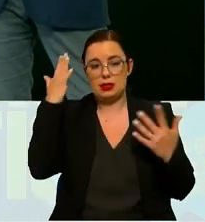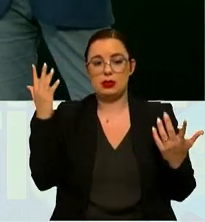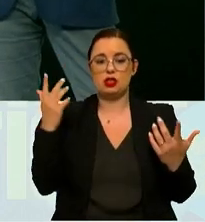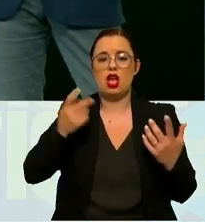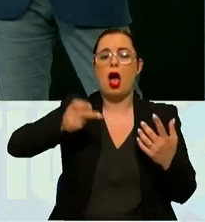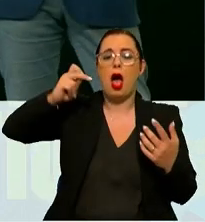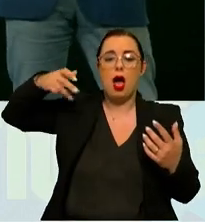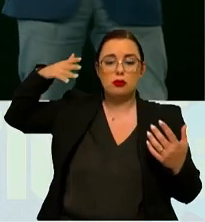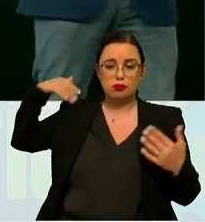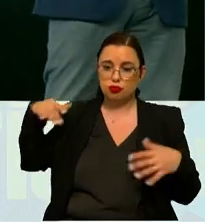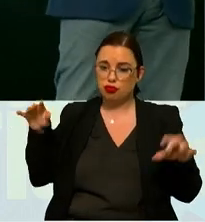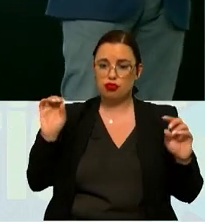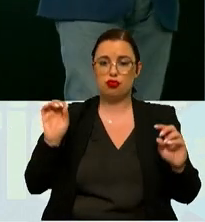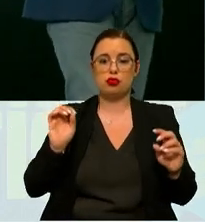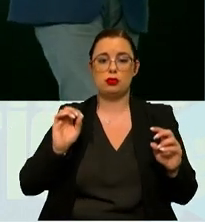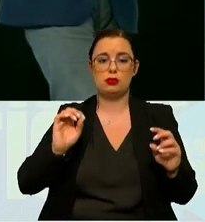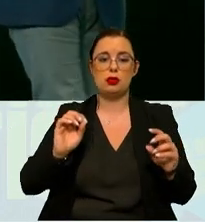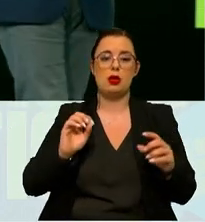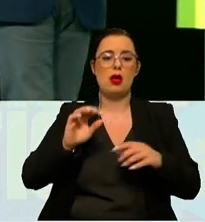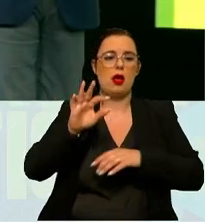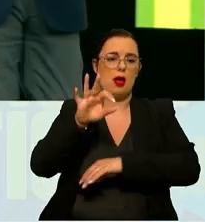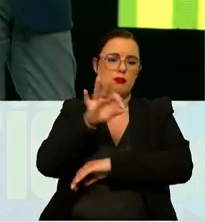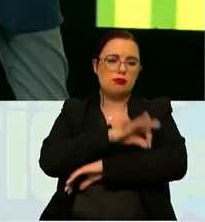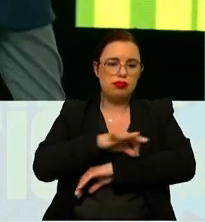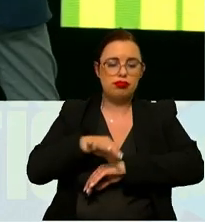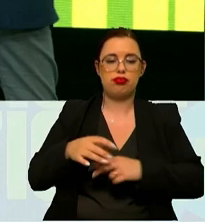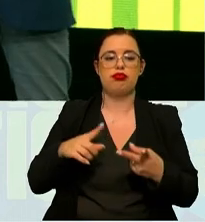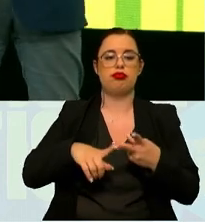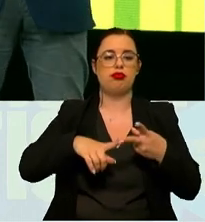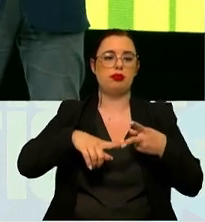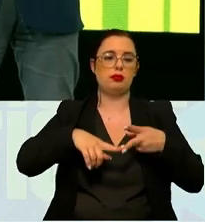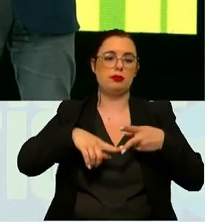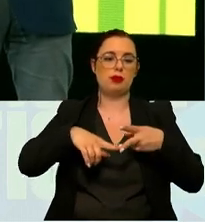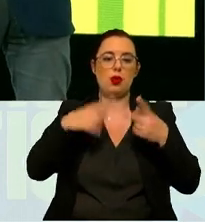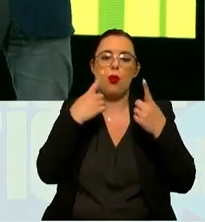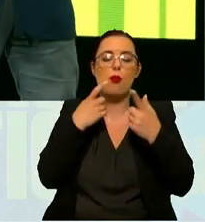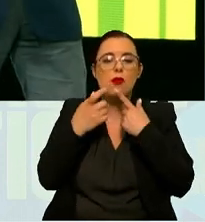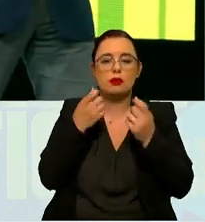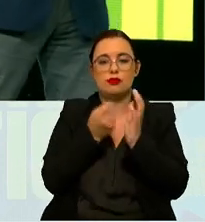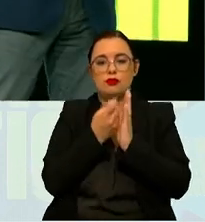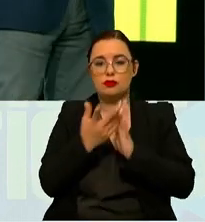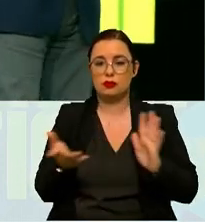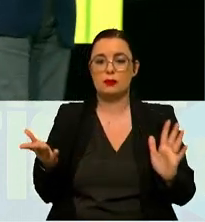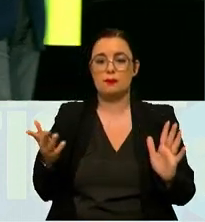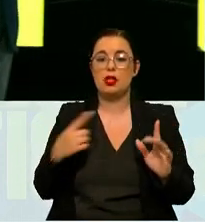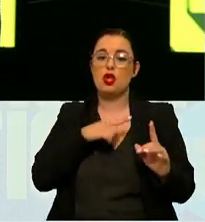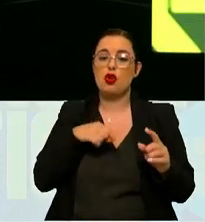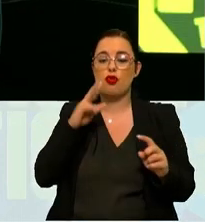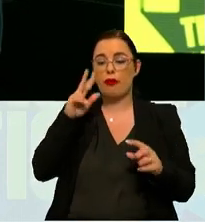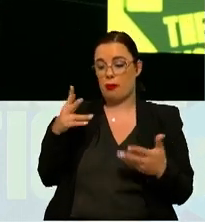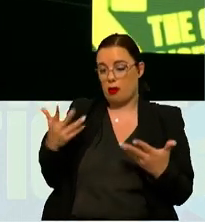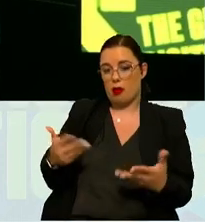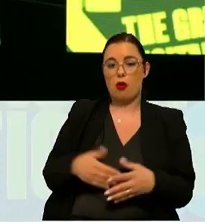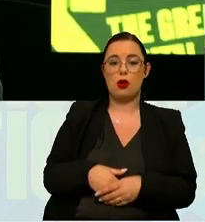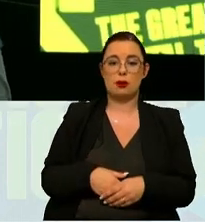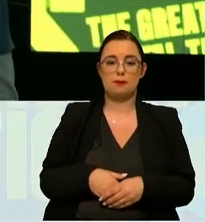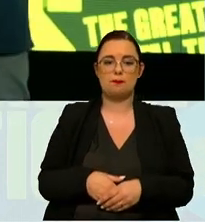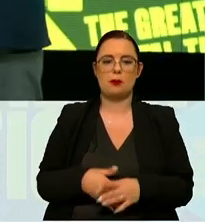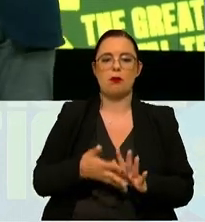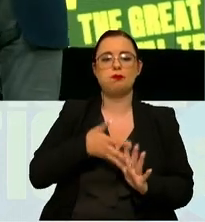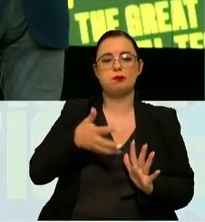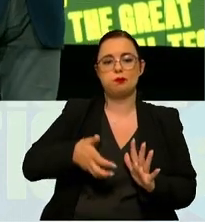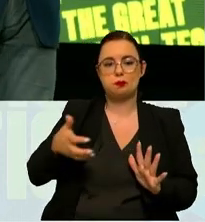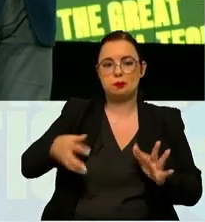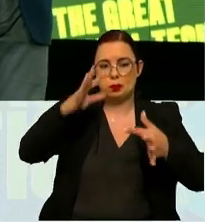ago, arithmetic, basic question and answering, to what we are seeing right now, complex